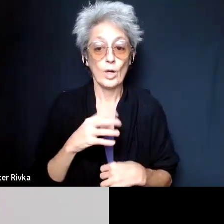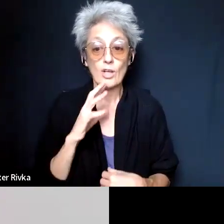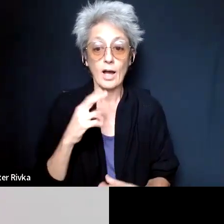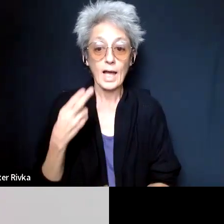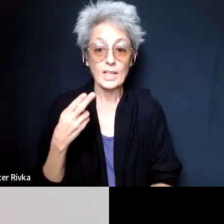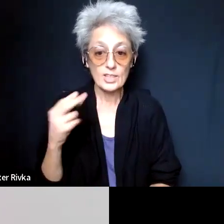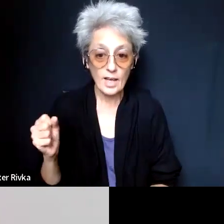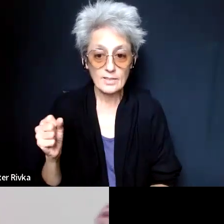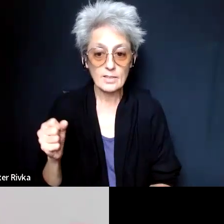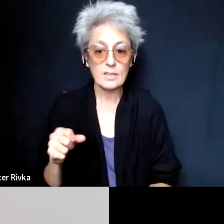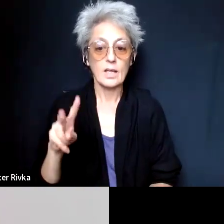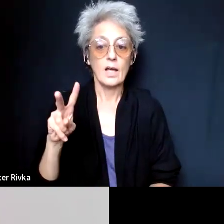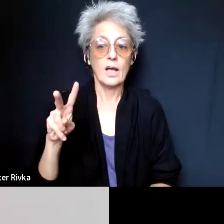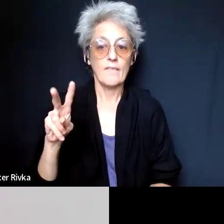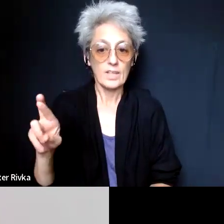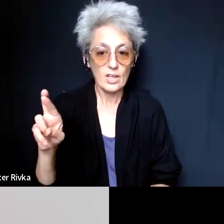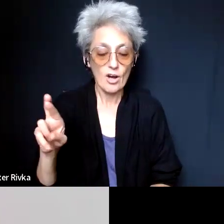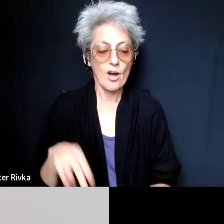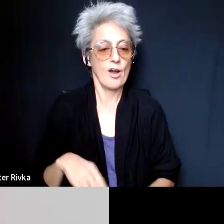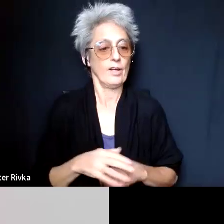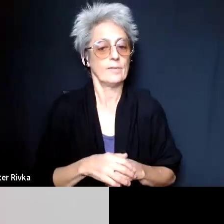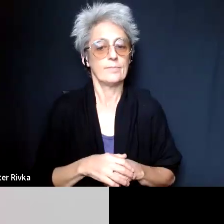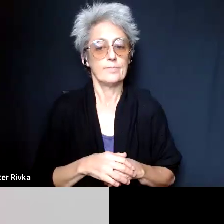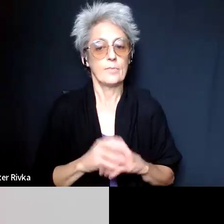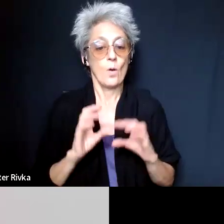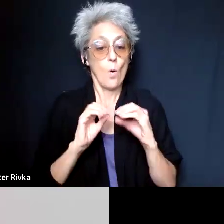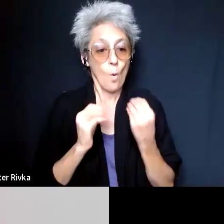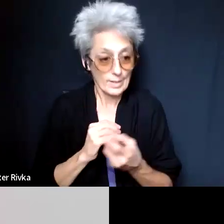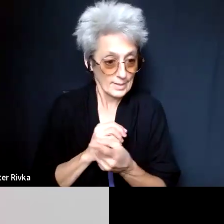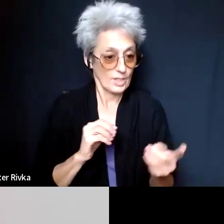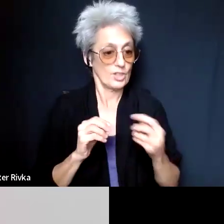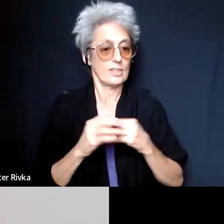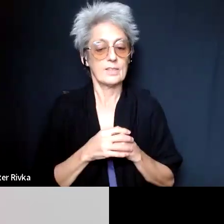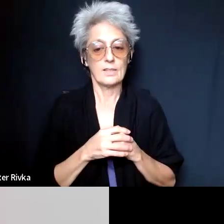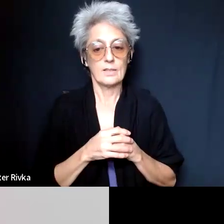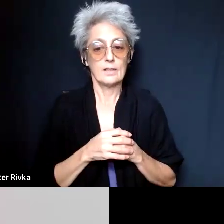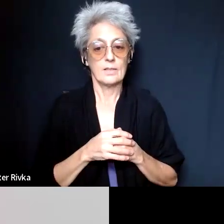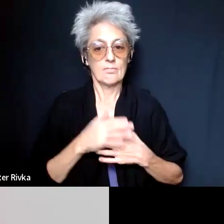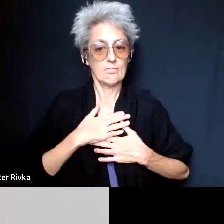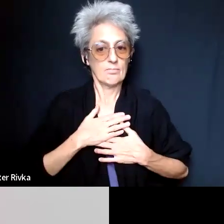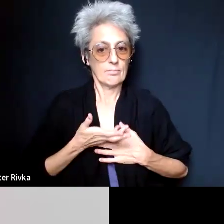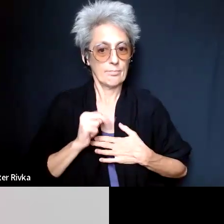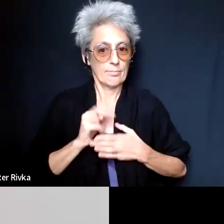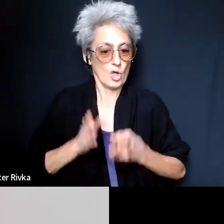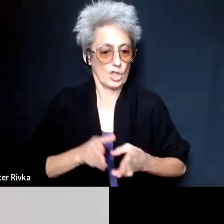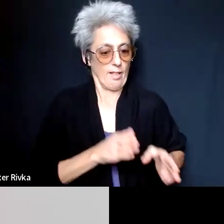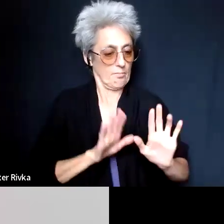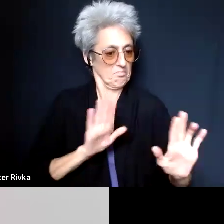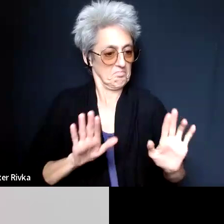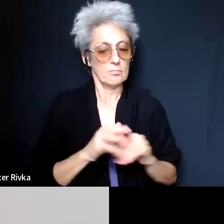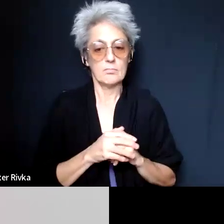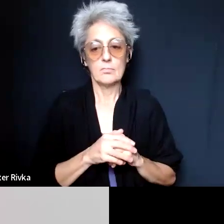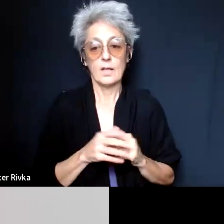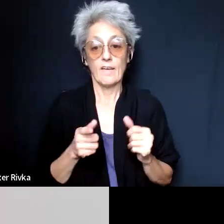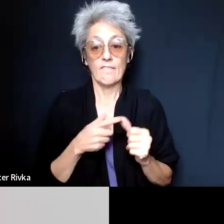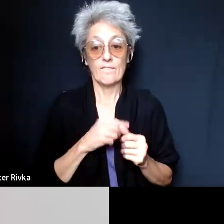that vocational rehabilitation, organizationally, personally, that the first option for